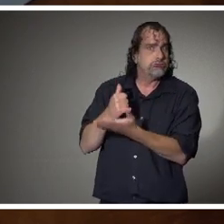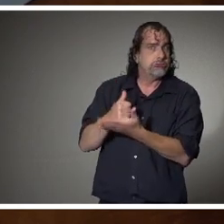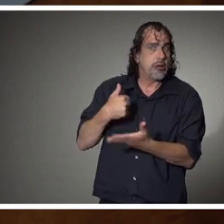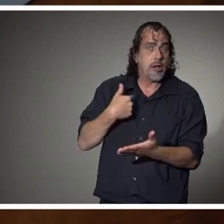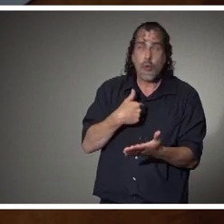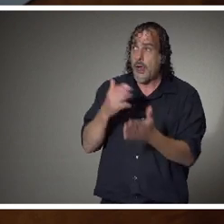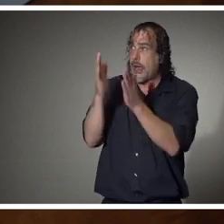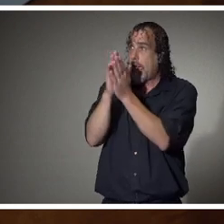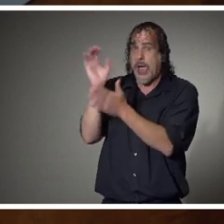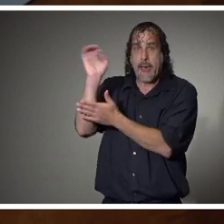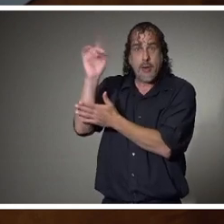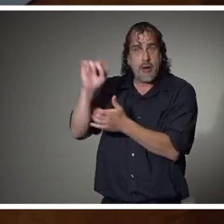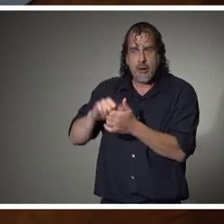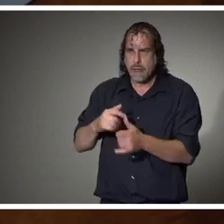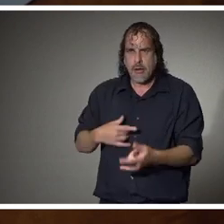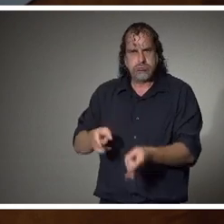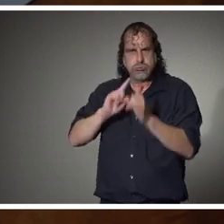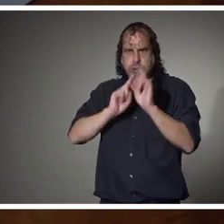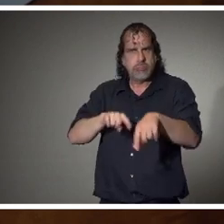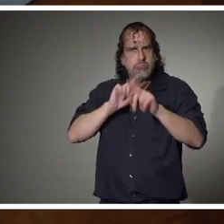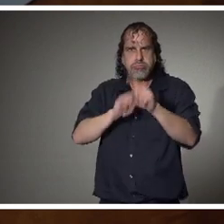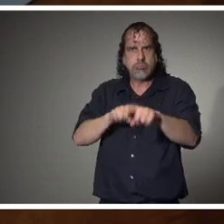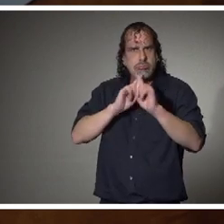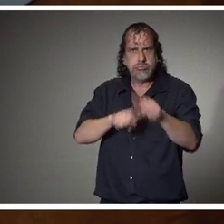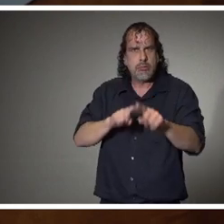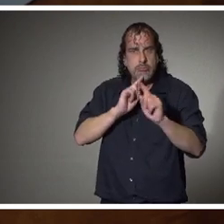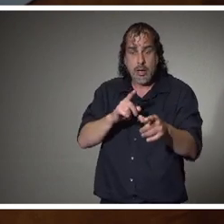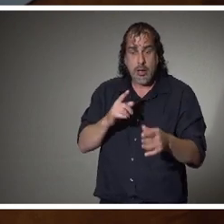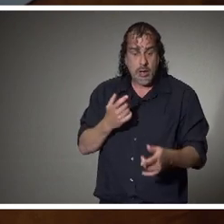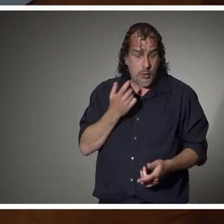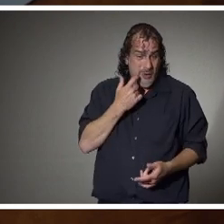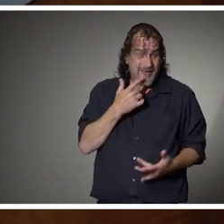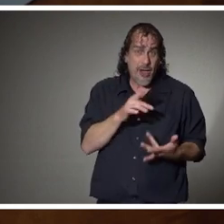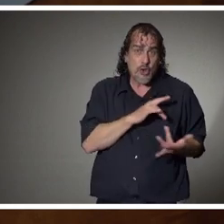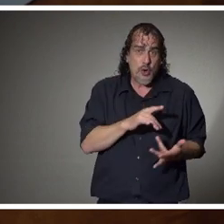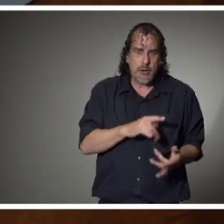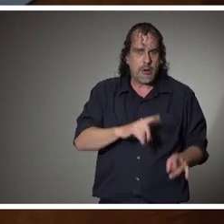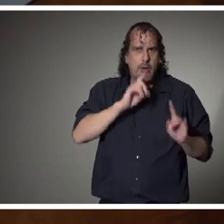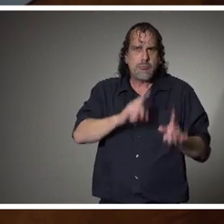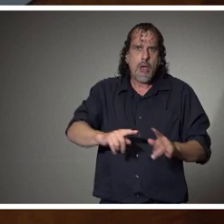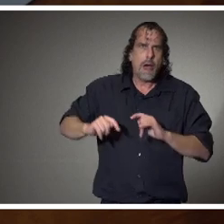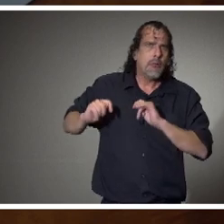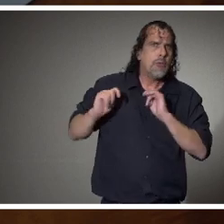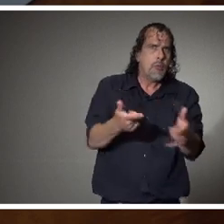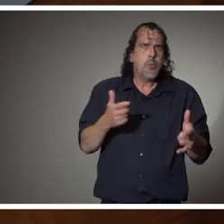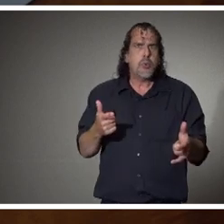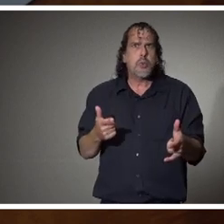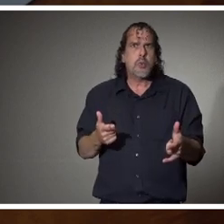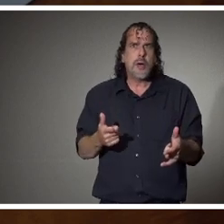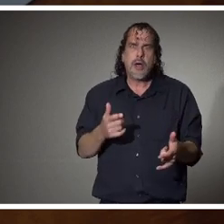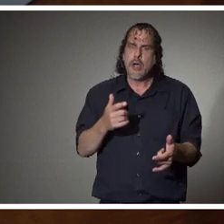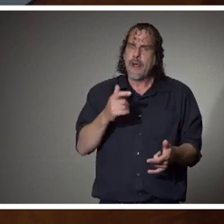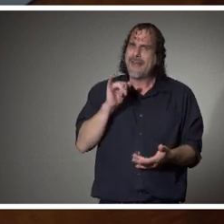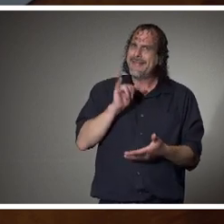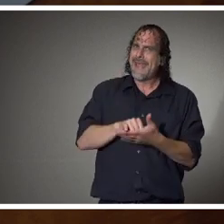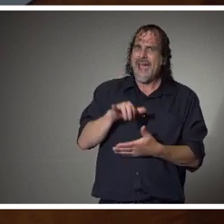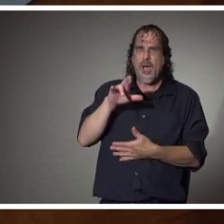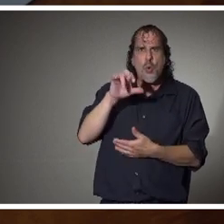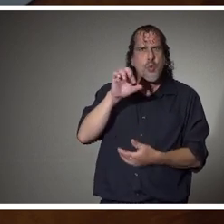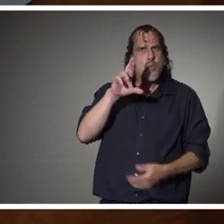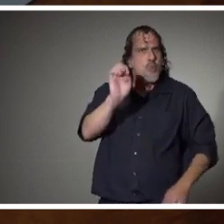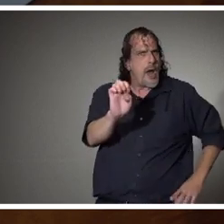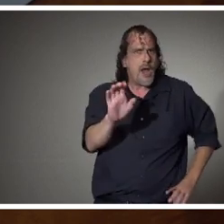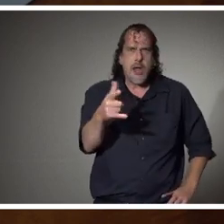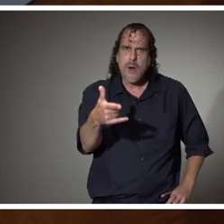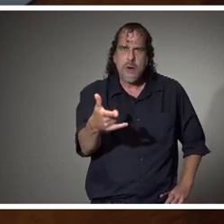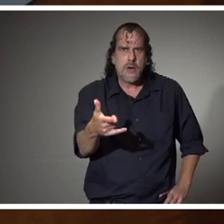for instance, an immediate emergency declaration for the tornadoes that occurred on Easter Sunday, those are very rarely granted. We